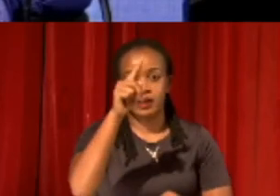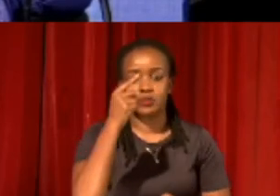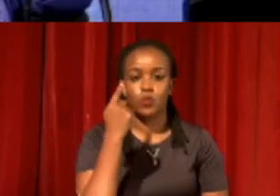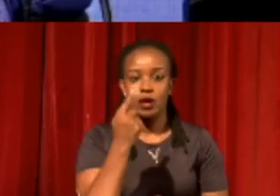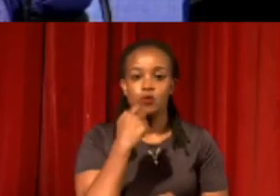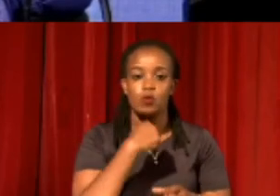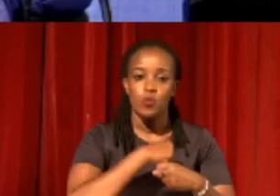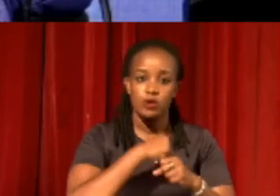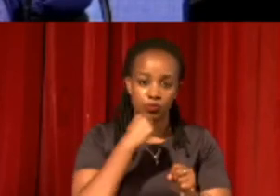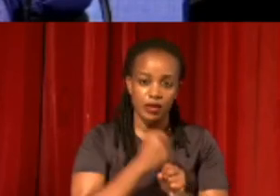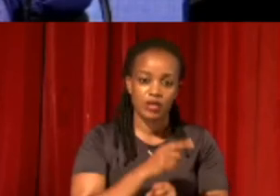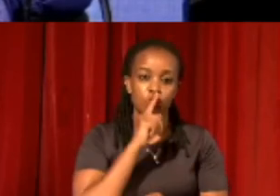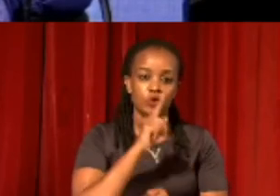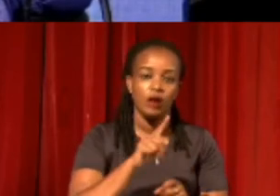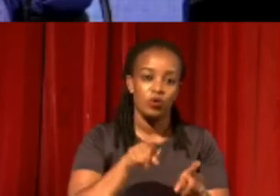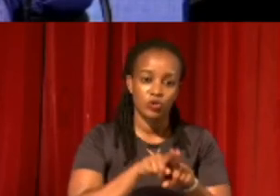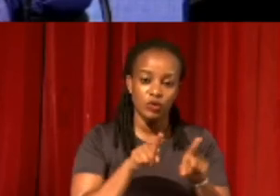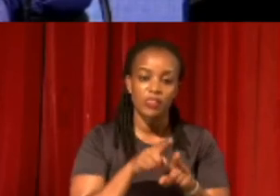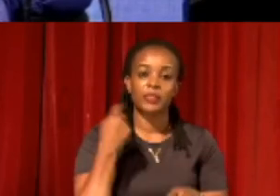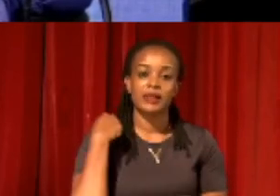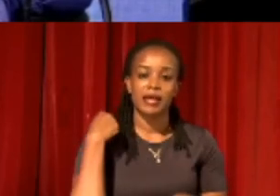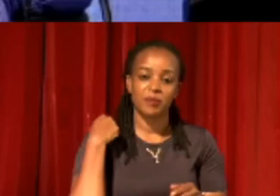data... Number and person.